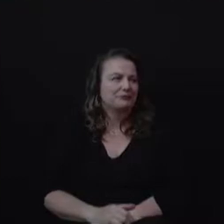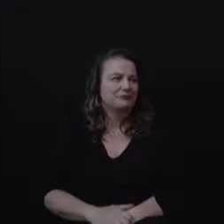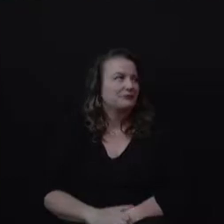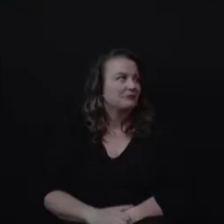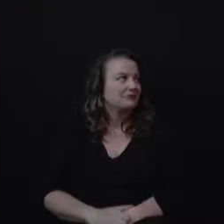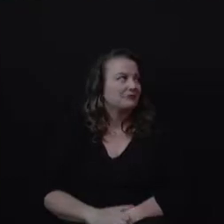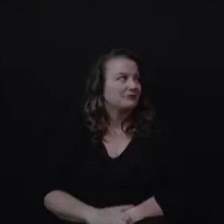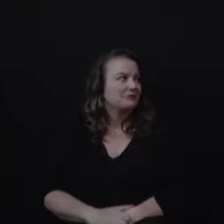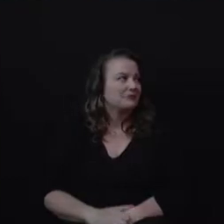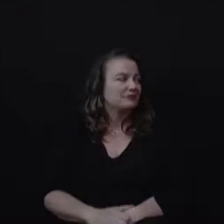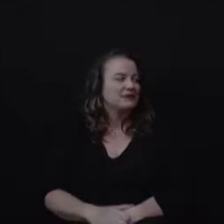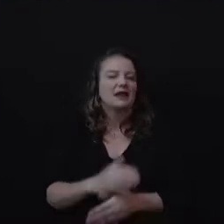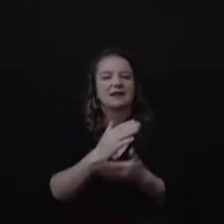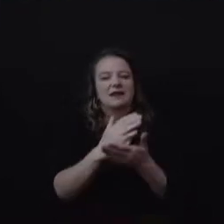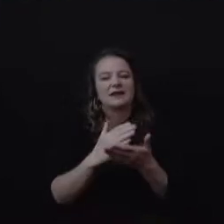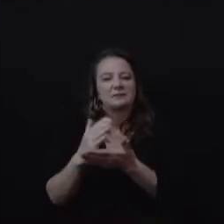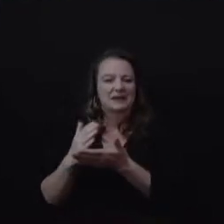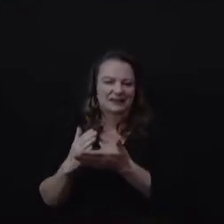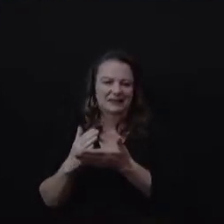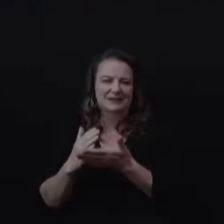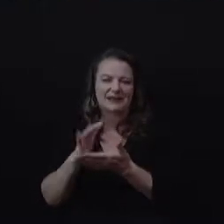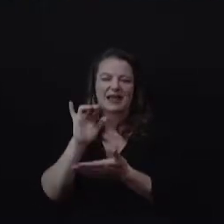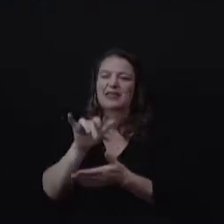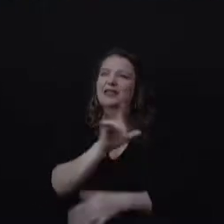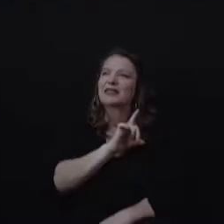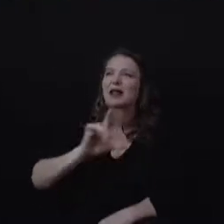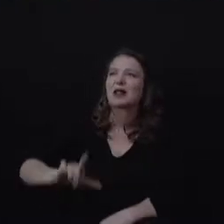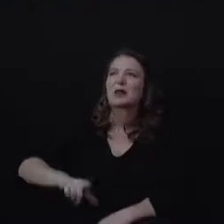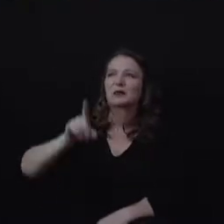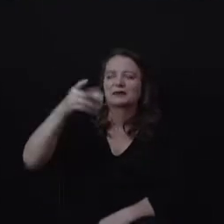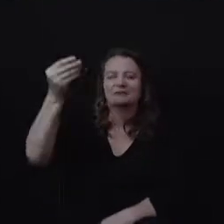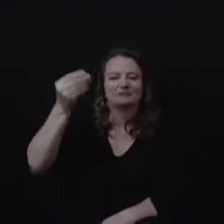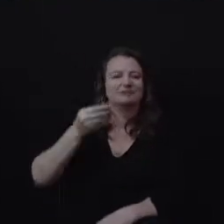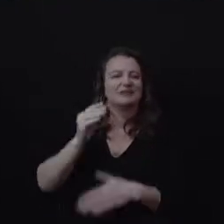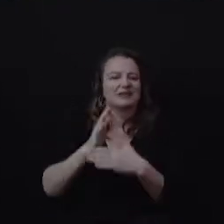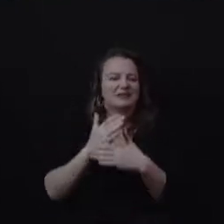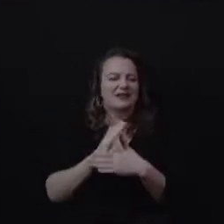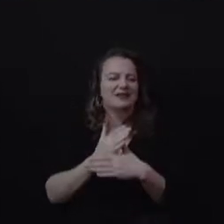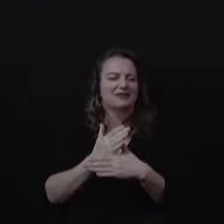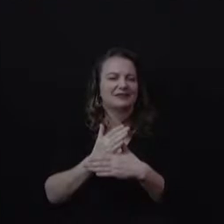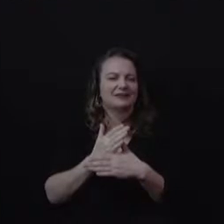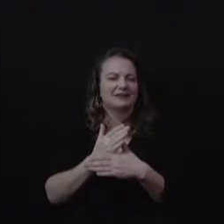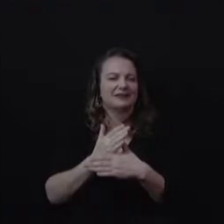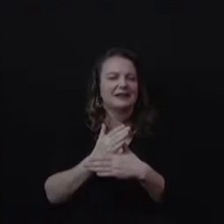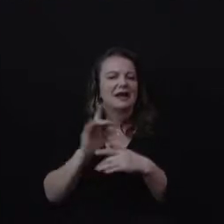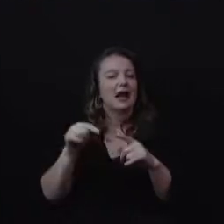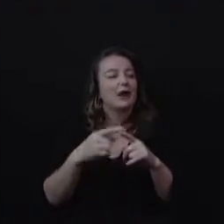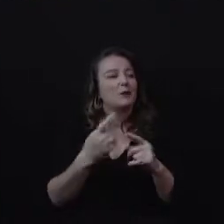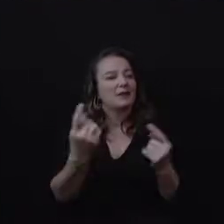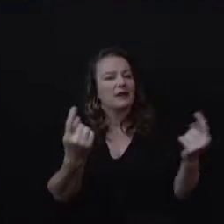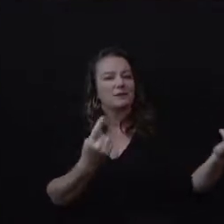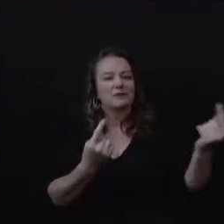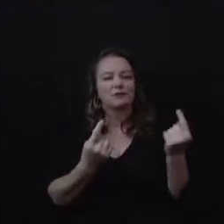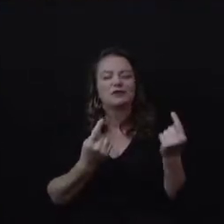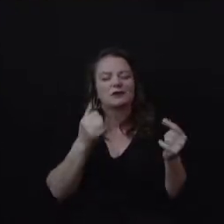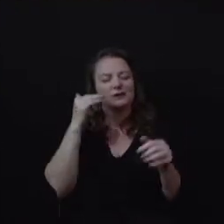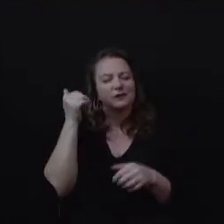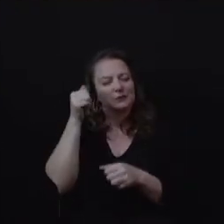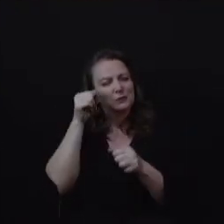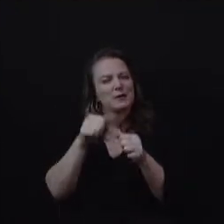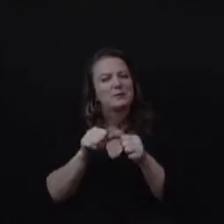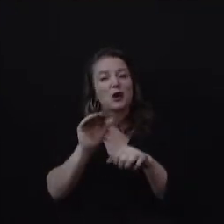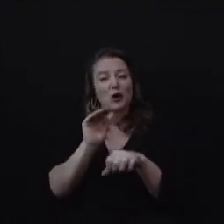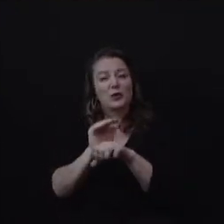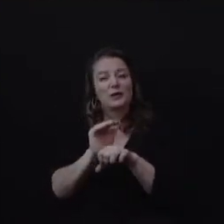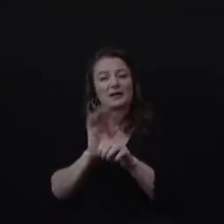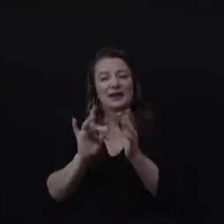these elements that the Lord has shared. And as they're coming forward, let me remind us that on the night in which he was betrayed, our